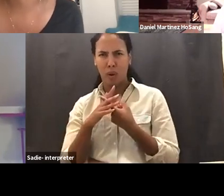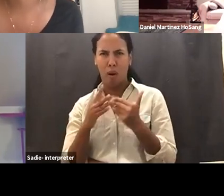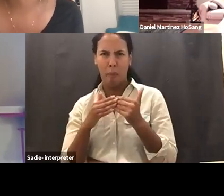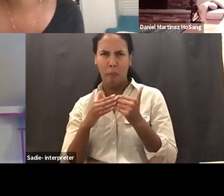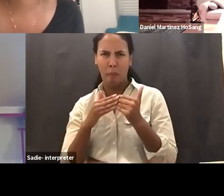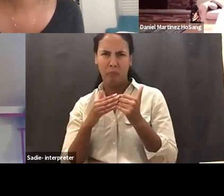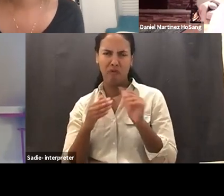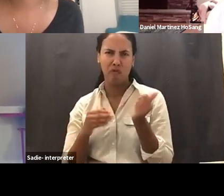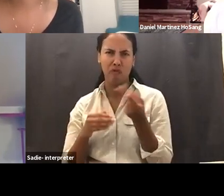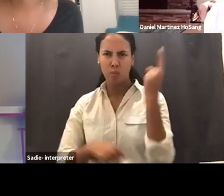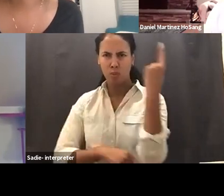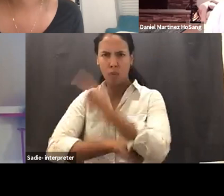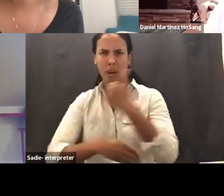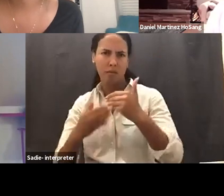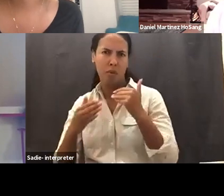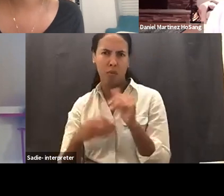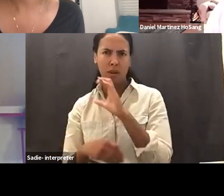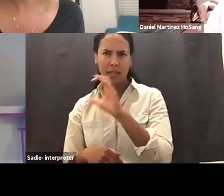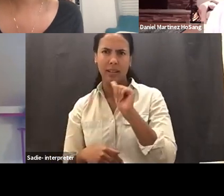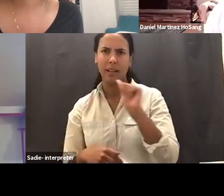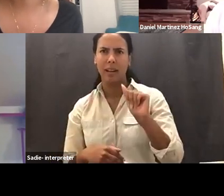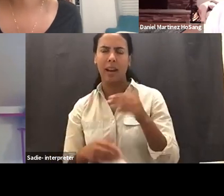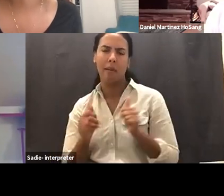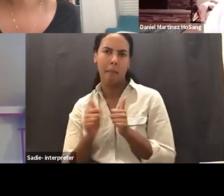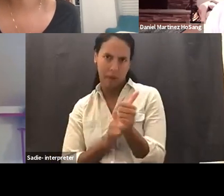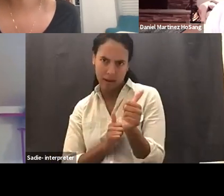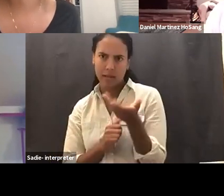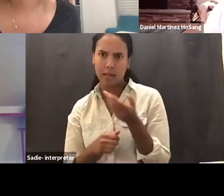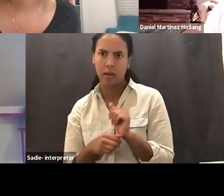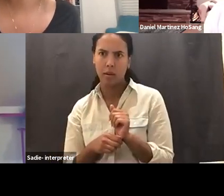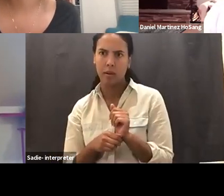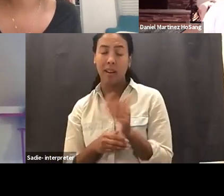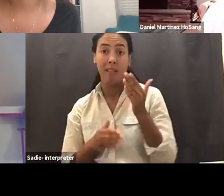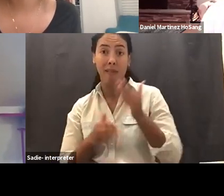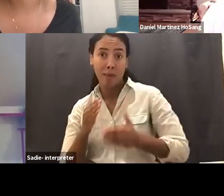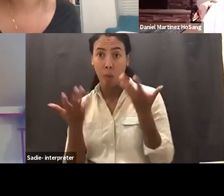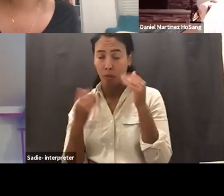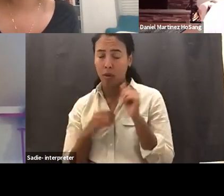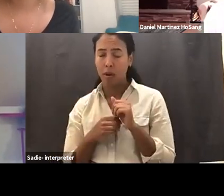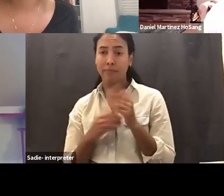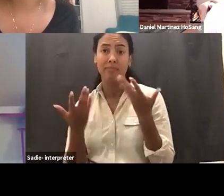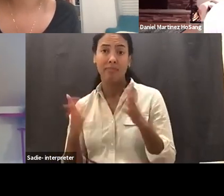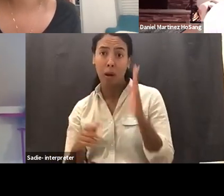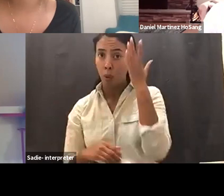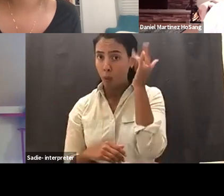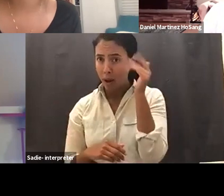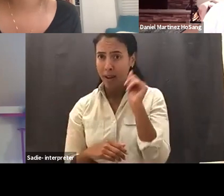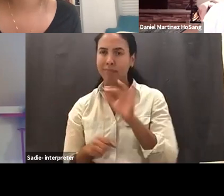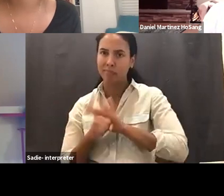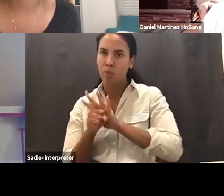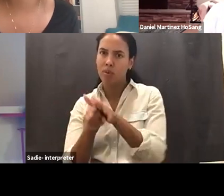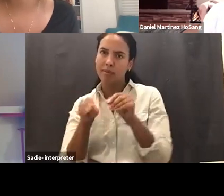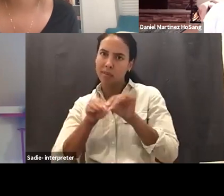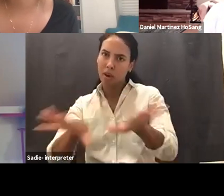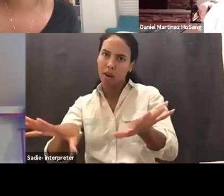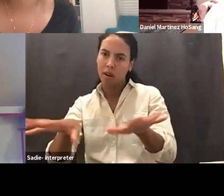ended in March because of the onset of the pandemic. And it was also led by quite a few students and young people who continue to be